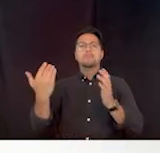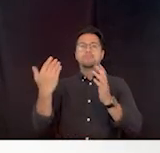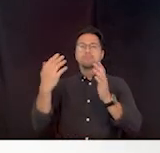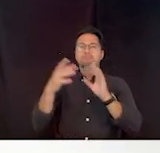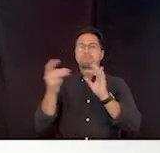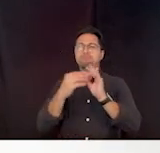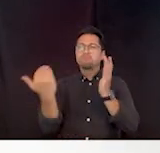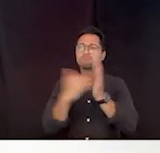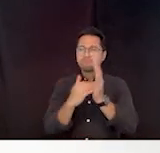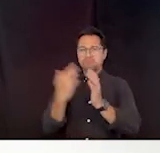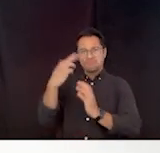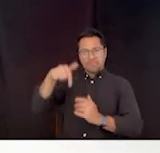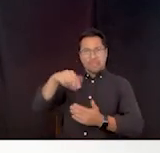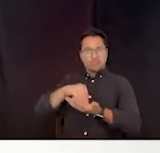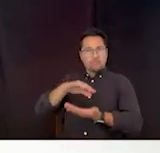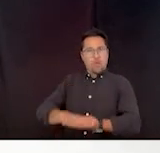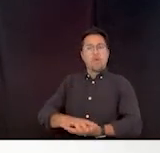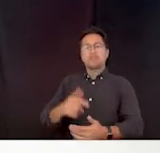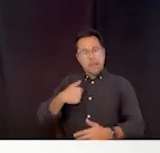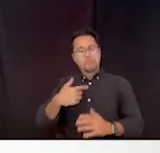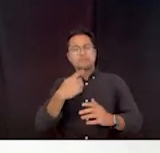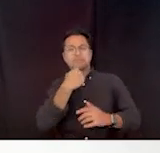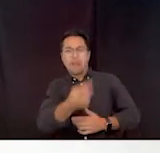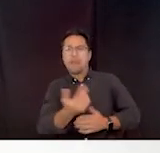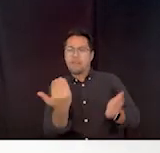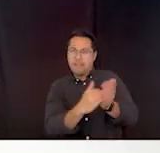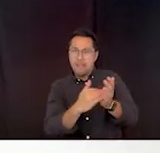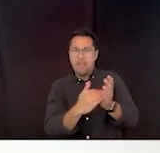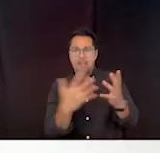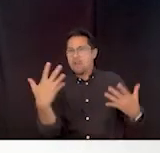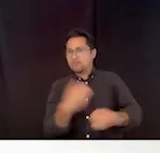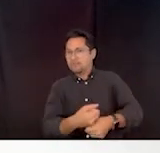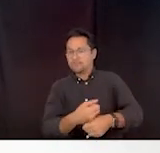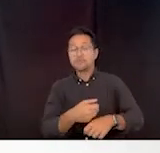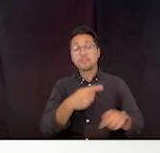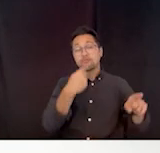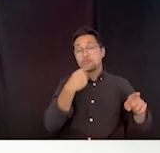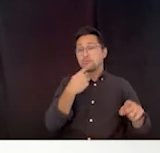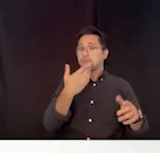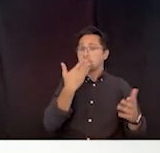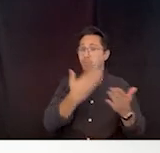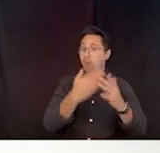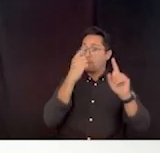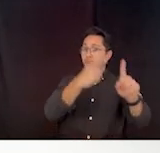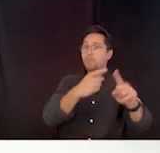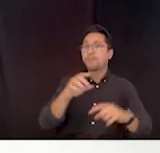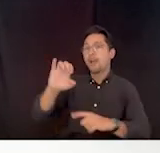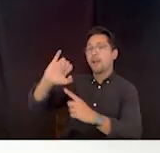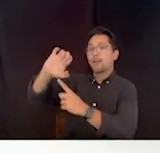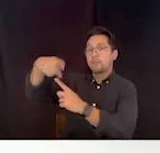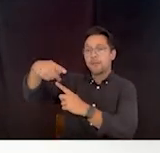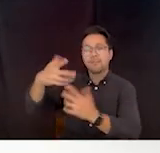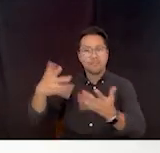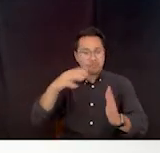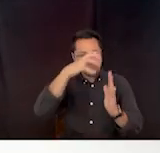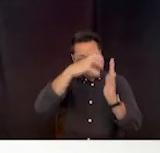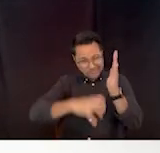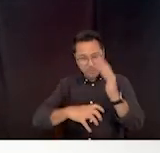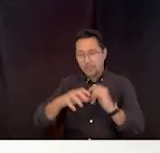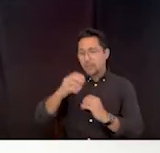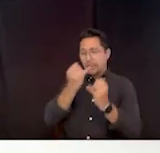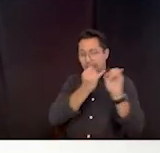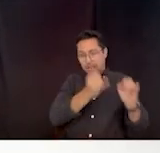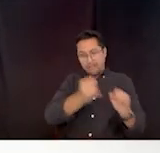they are recording this. So I'm just going to kind of restate what you said, if that's okay. So she brought up an excellent point that IEPs, once they're written,